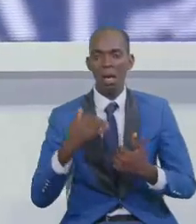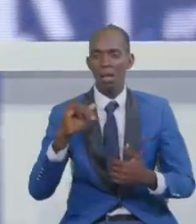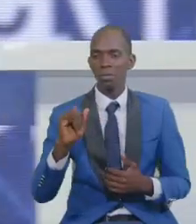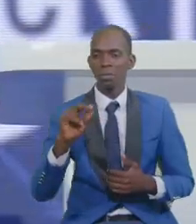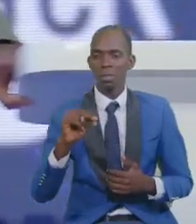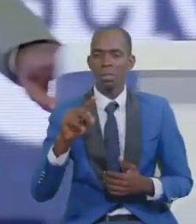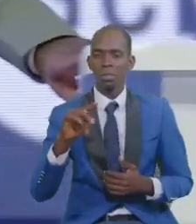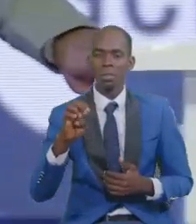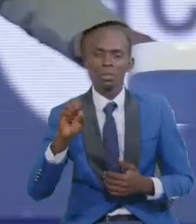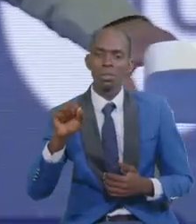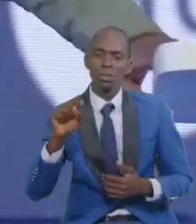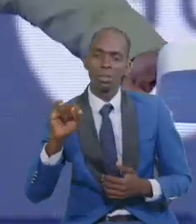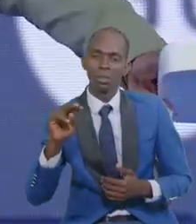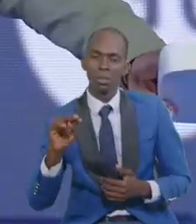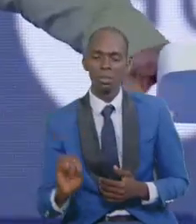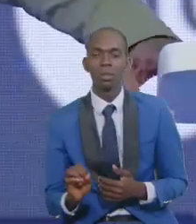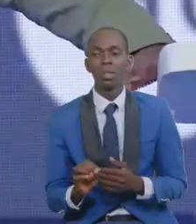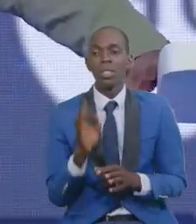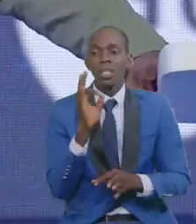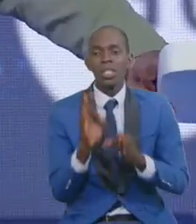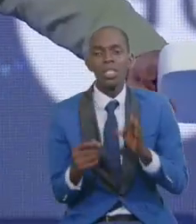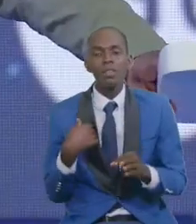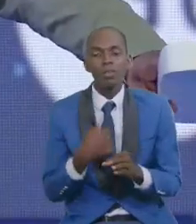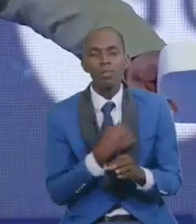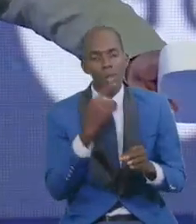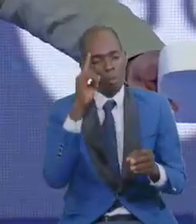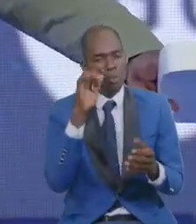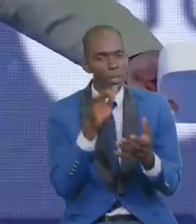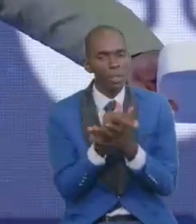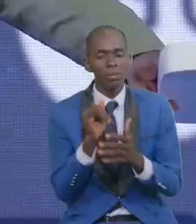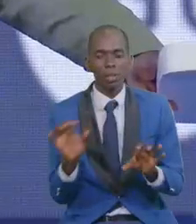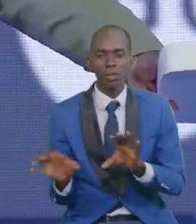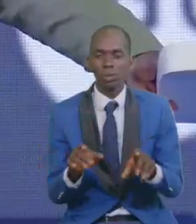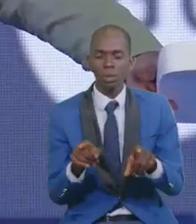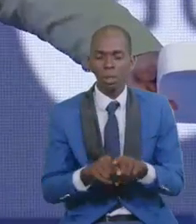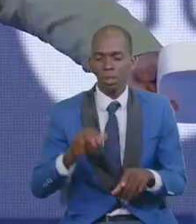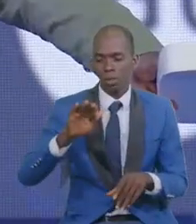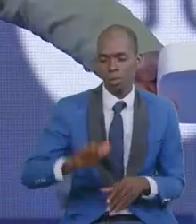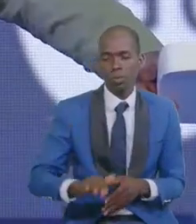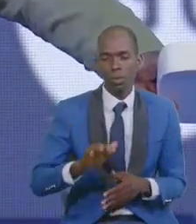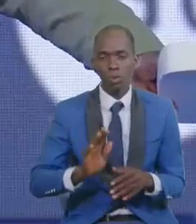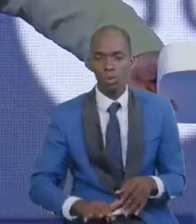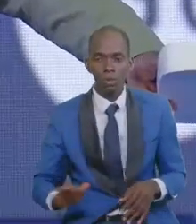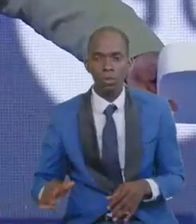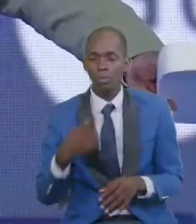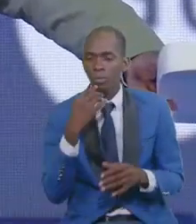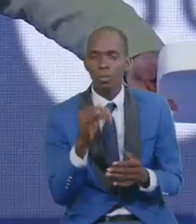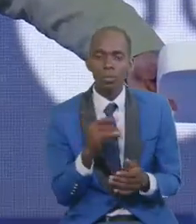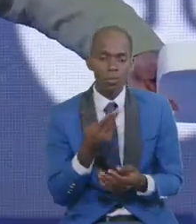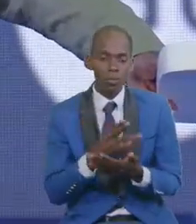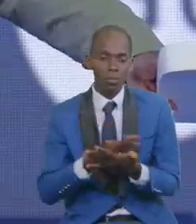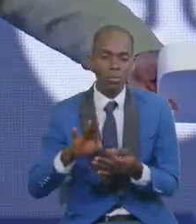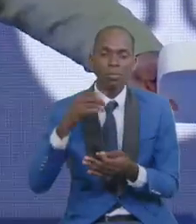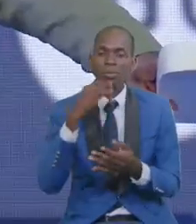children, and the Holy Ghost says, greater is he that is inside